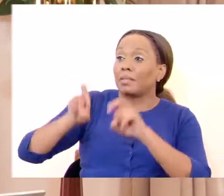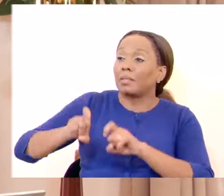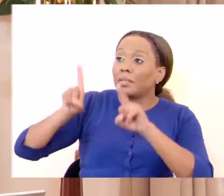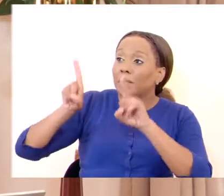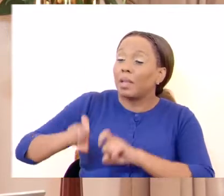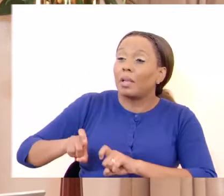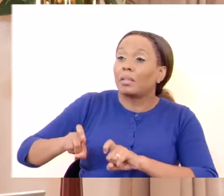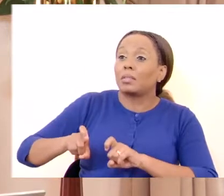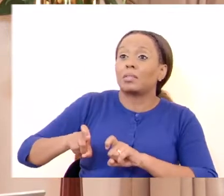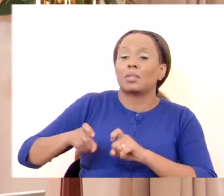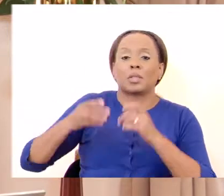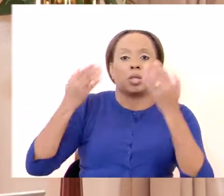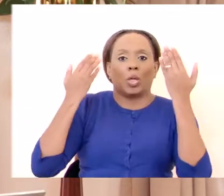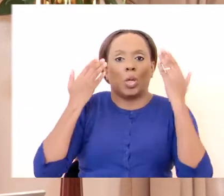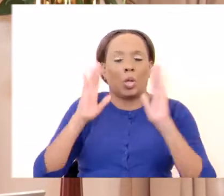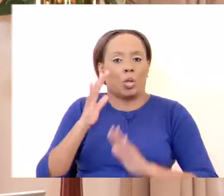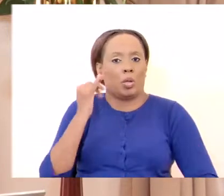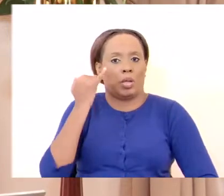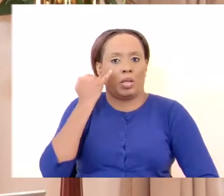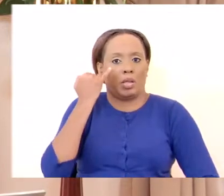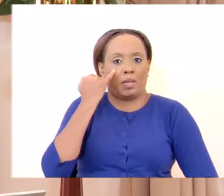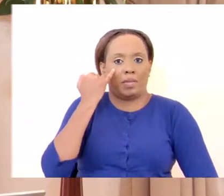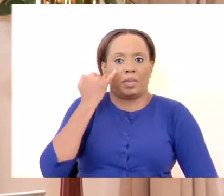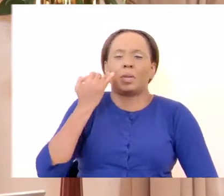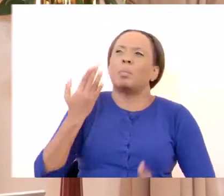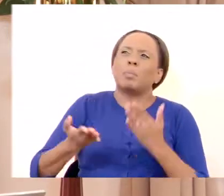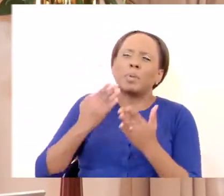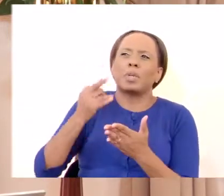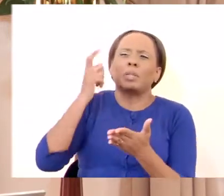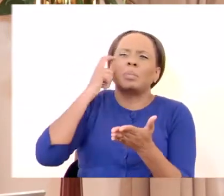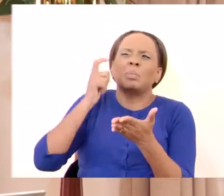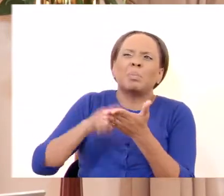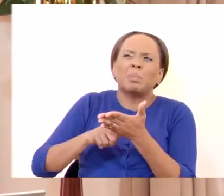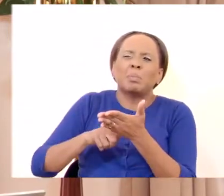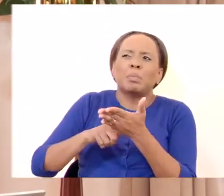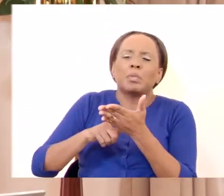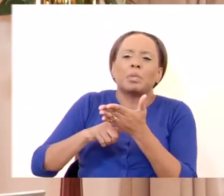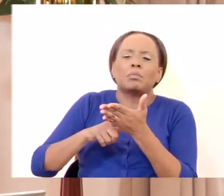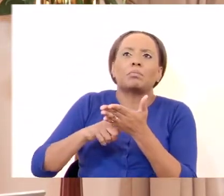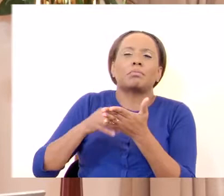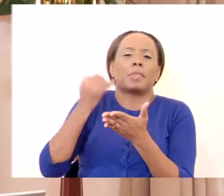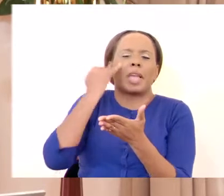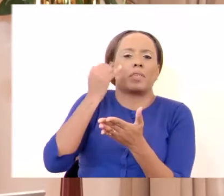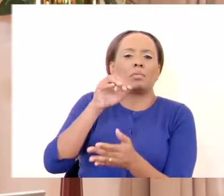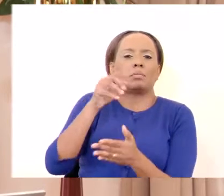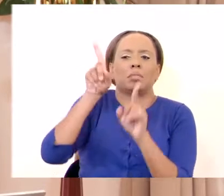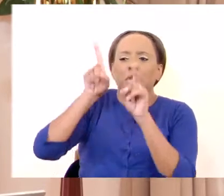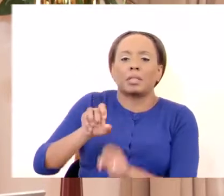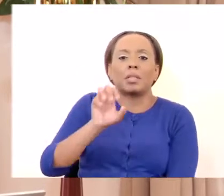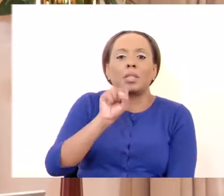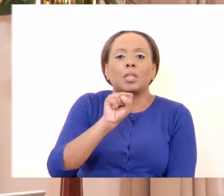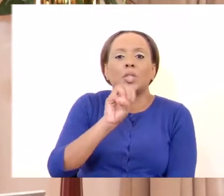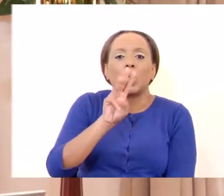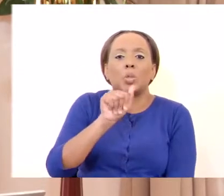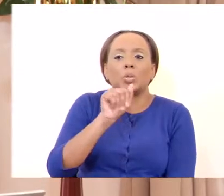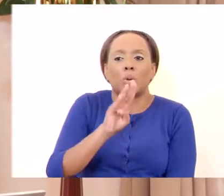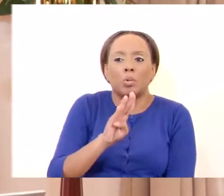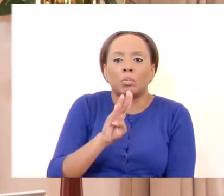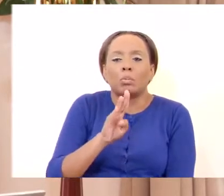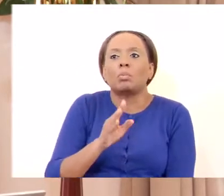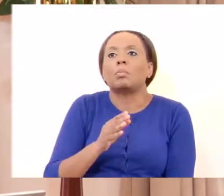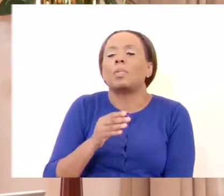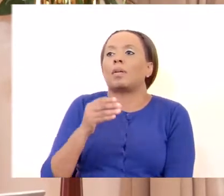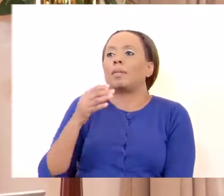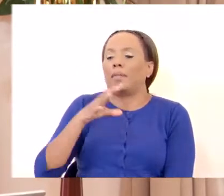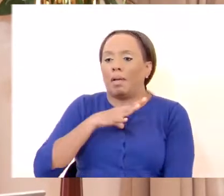if the virus is viable. Okay, so it's going to detect the virus once we do the swab, but we cannot say if the virus is dead or alive. So